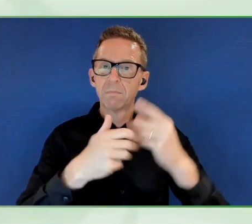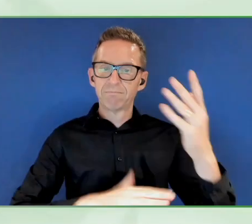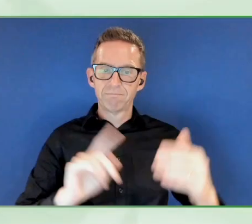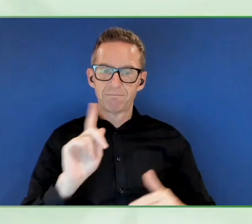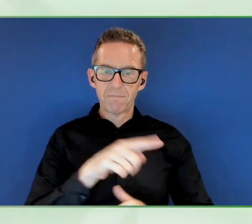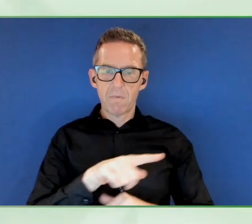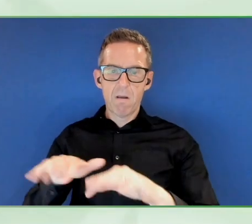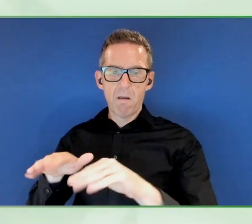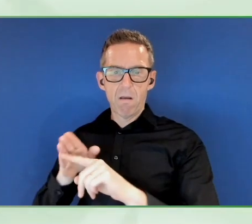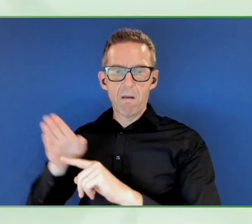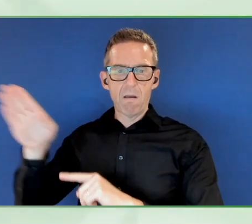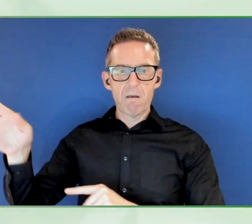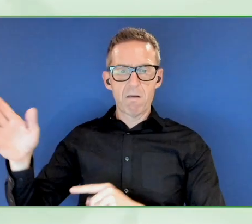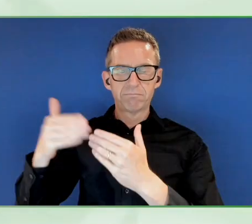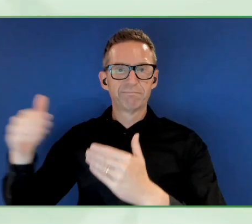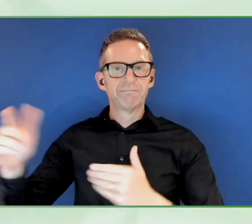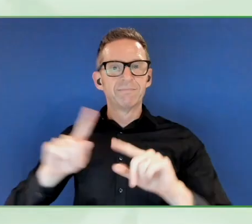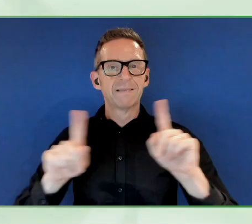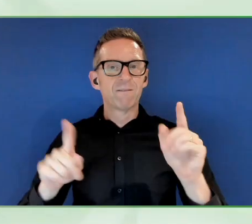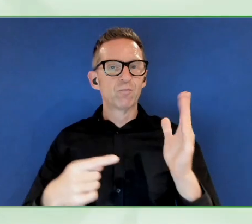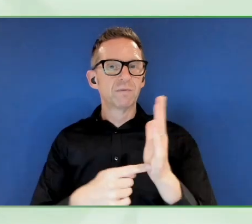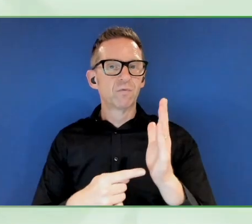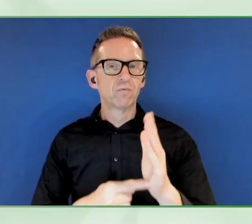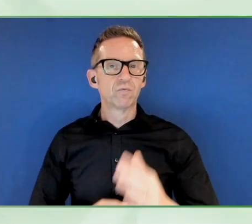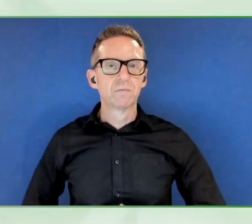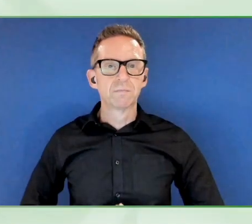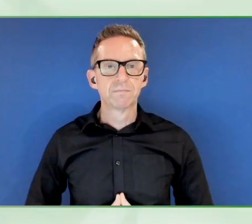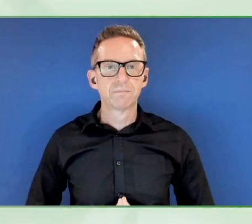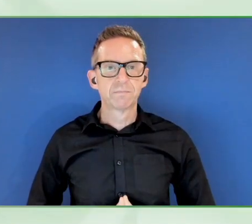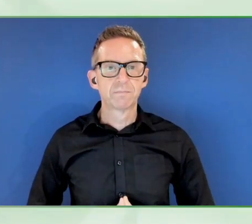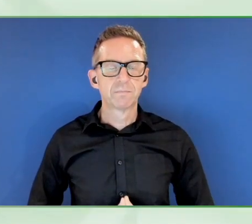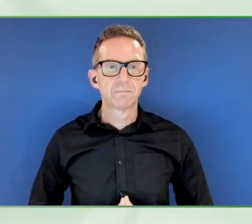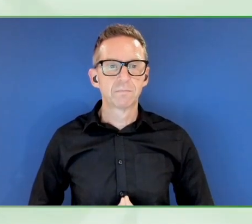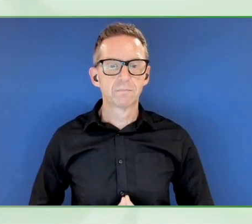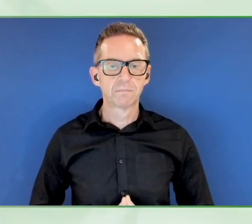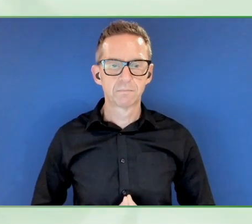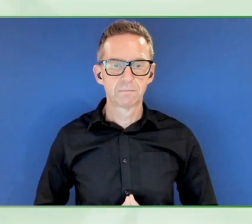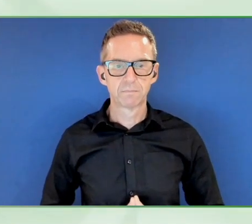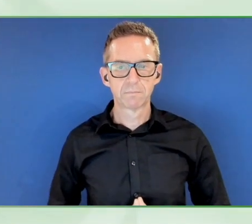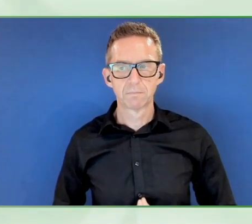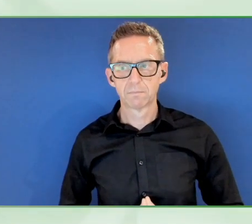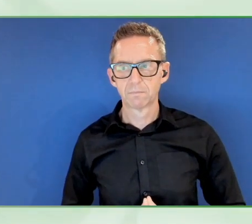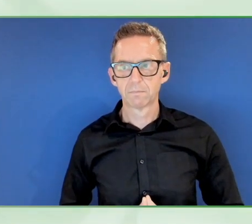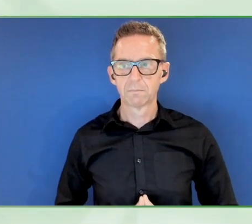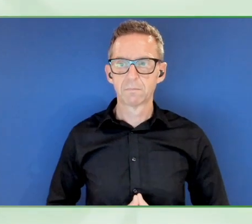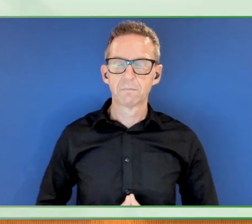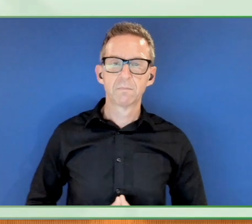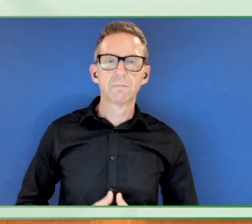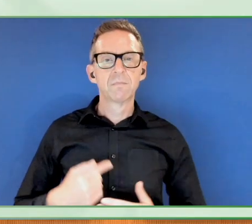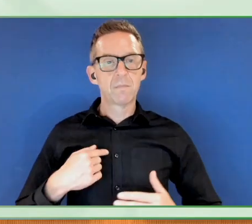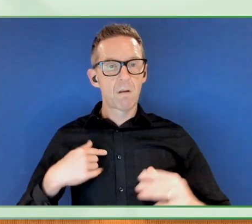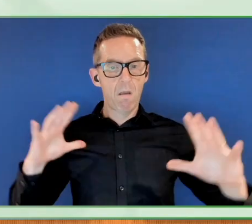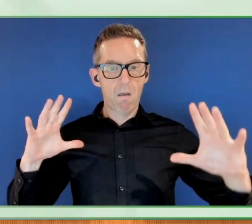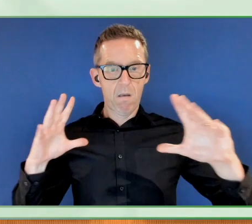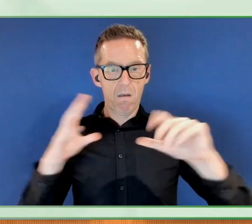Yeah, thank you. I will give a short introduction to the legal framework of universal design of ICT in